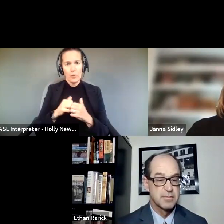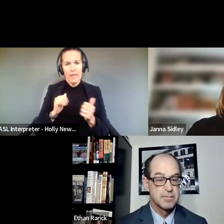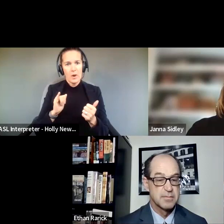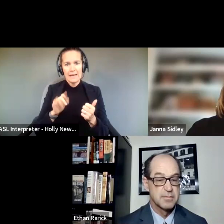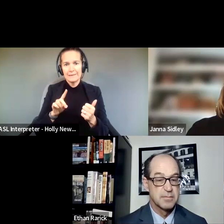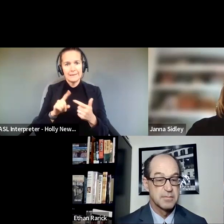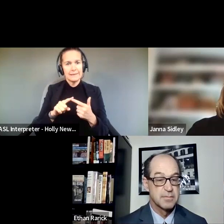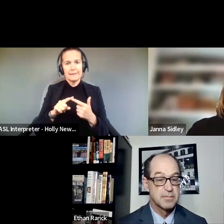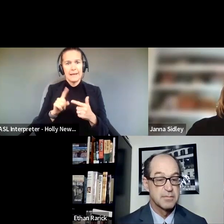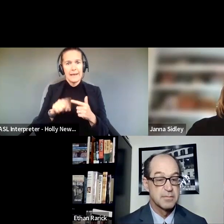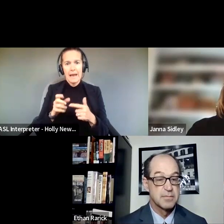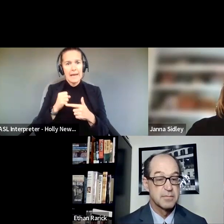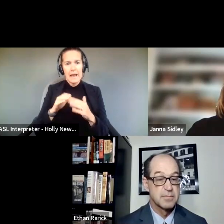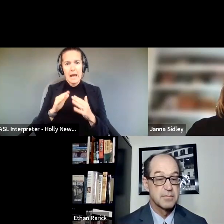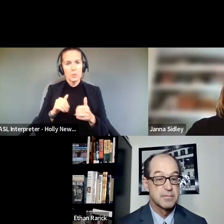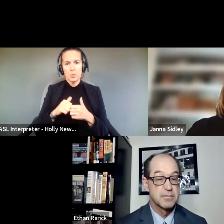housing without a Social Security card.